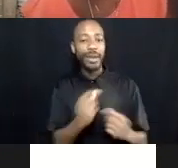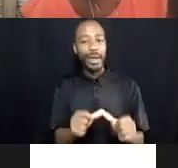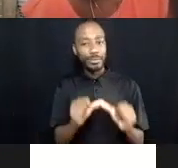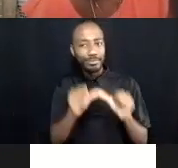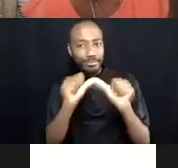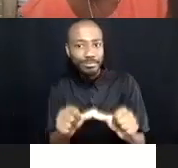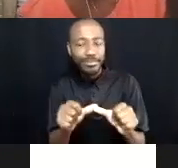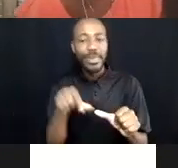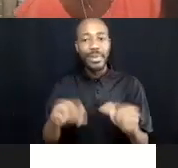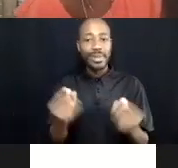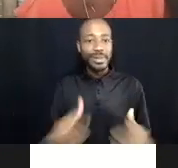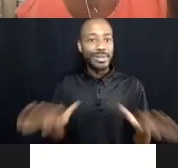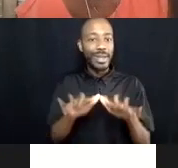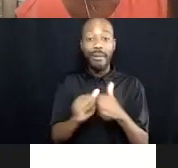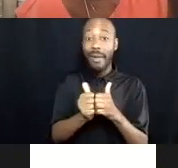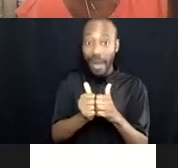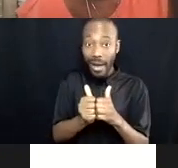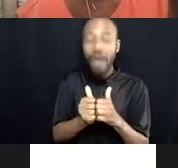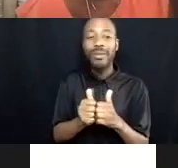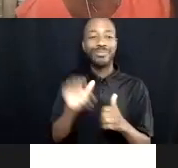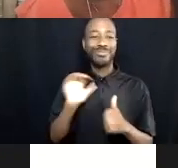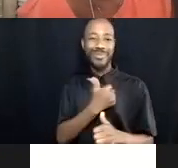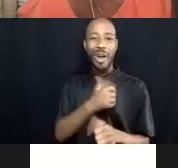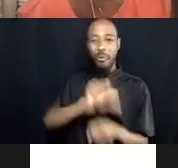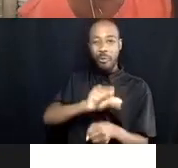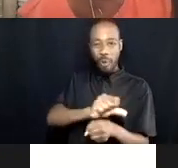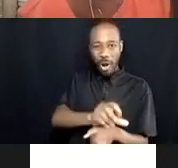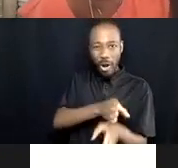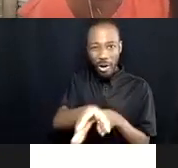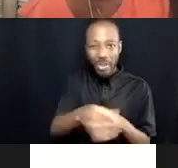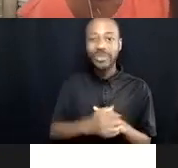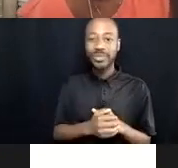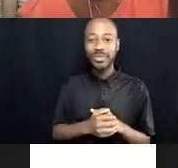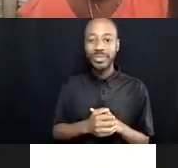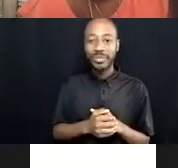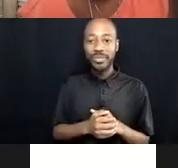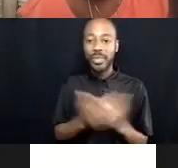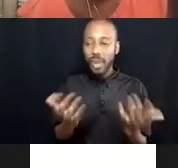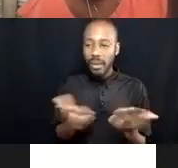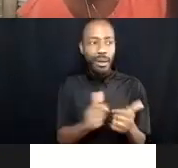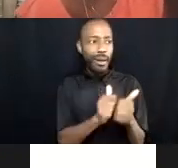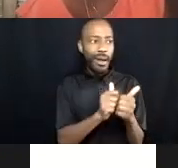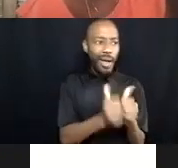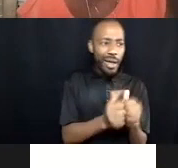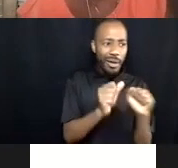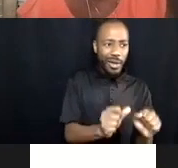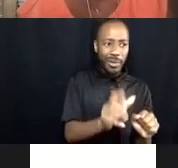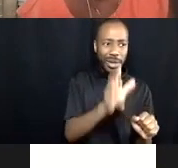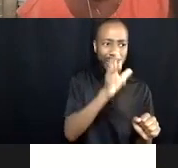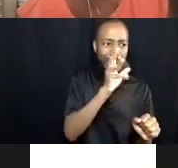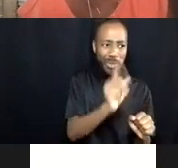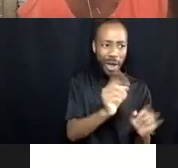engaged in the work that we're all engaged in. And also, I'm not really sure how we can talk about violence in any of its